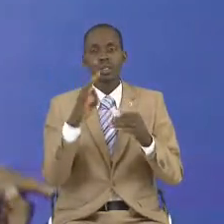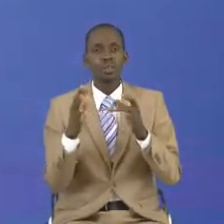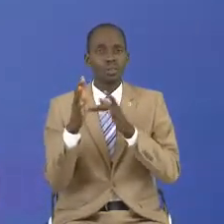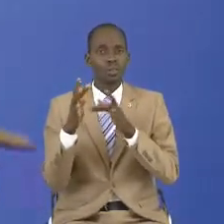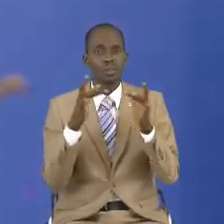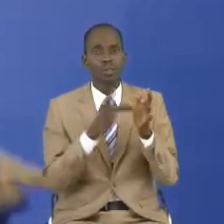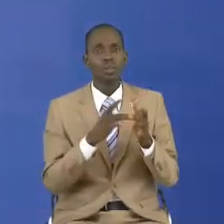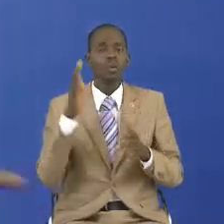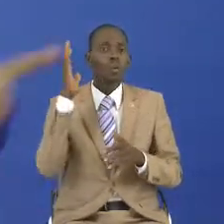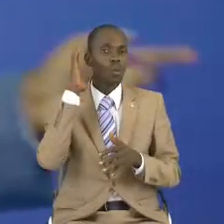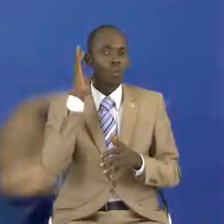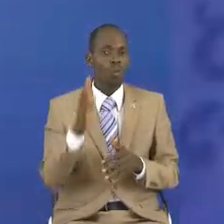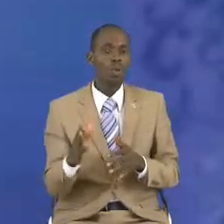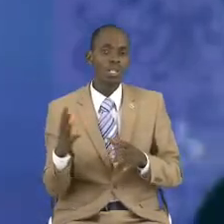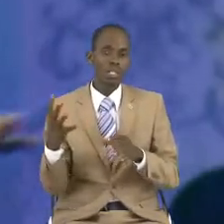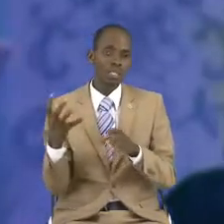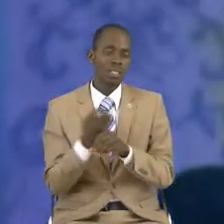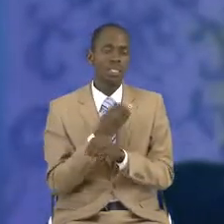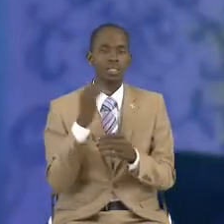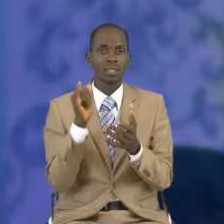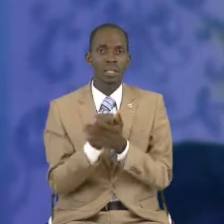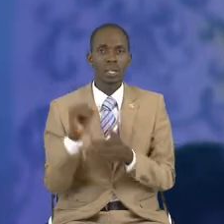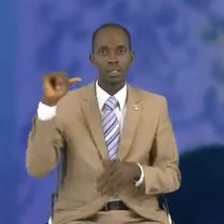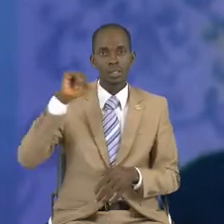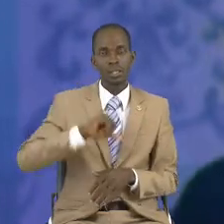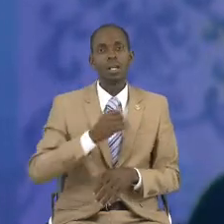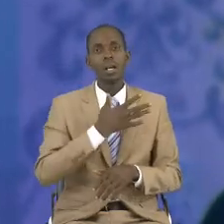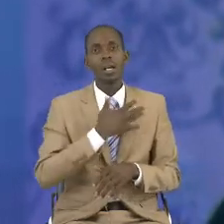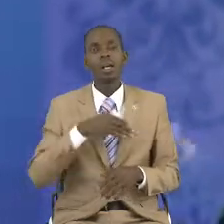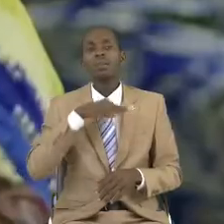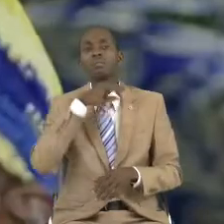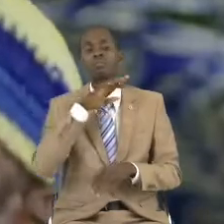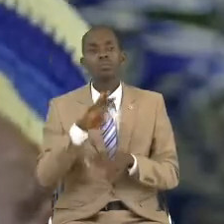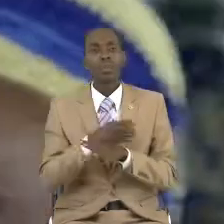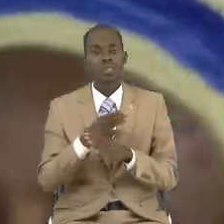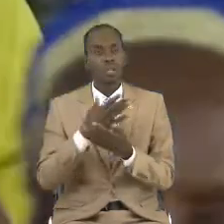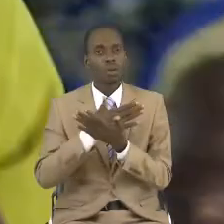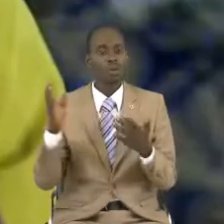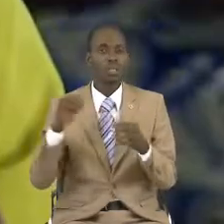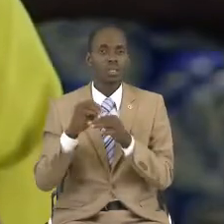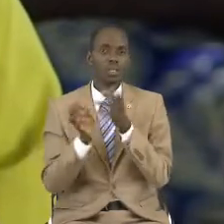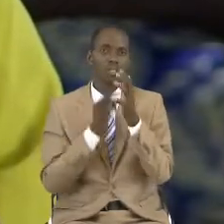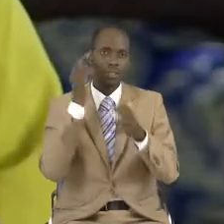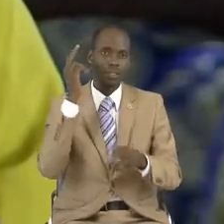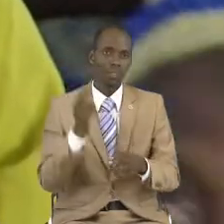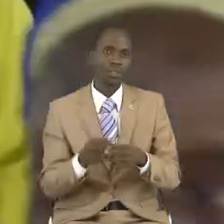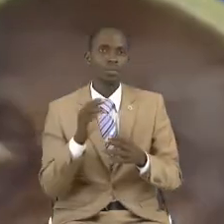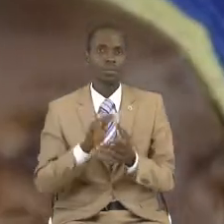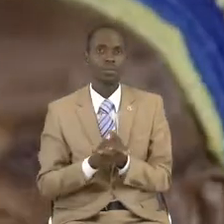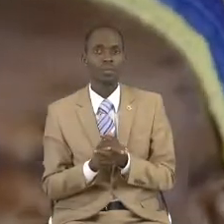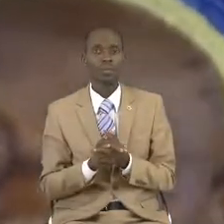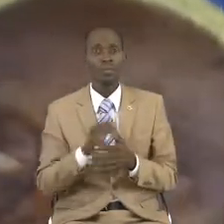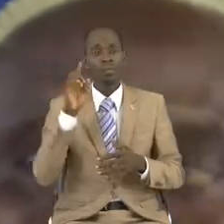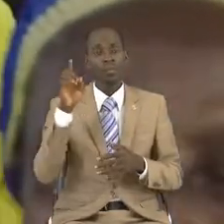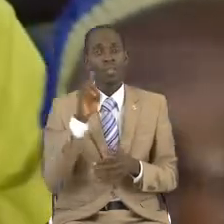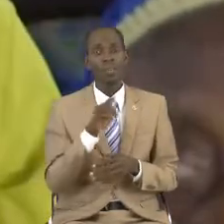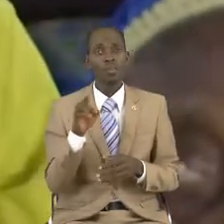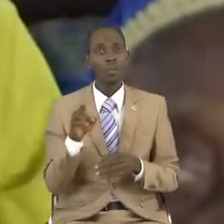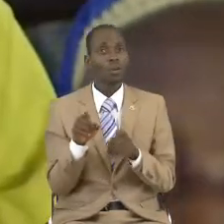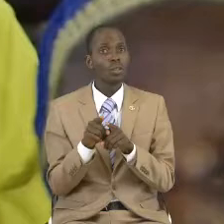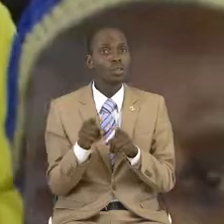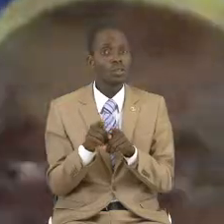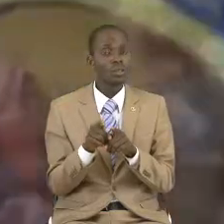take that condemnation and corruption away in jesus name the earth also was